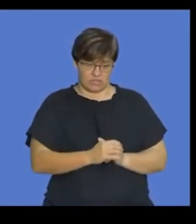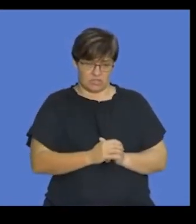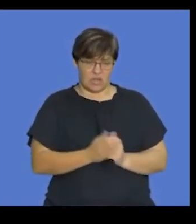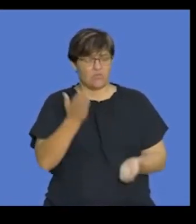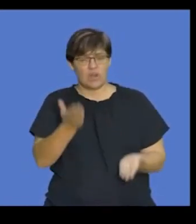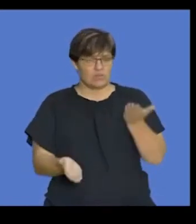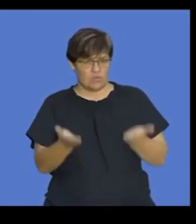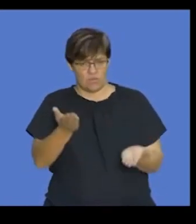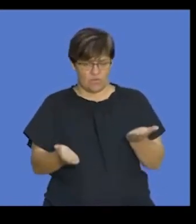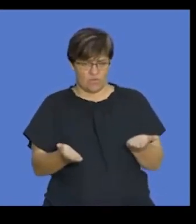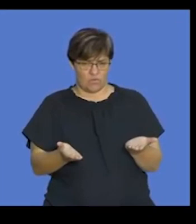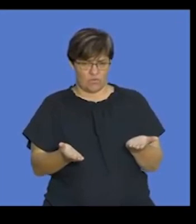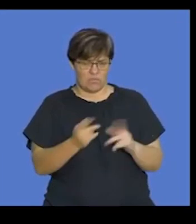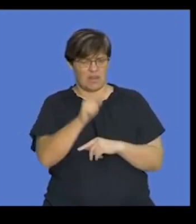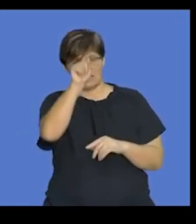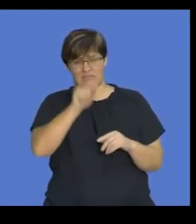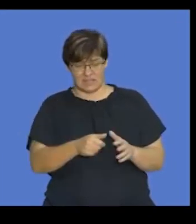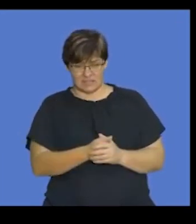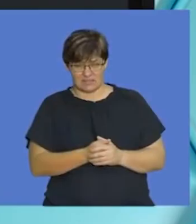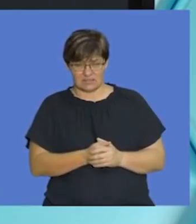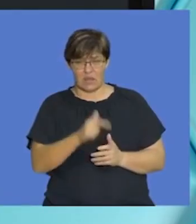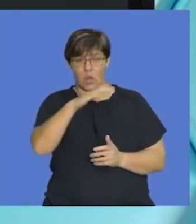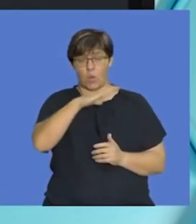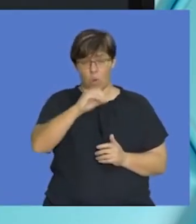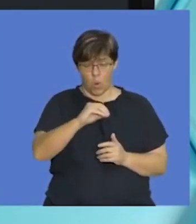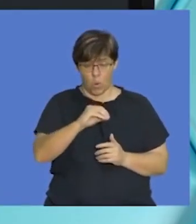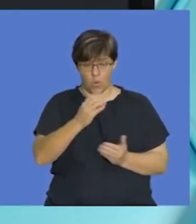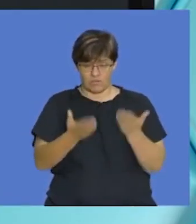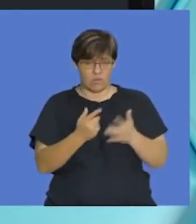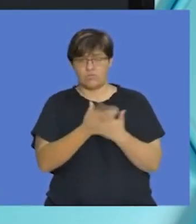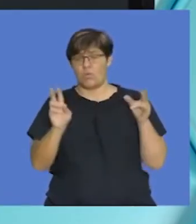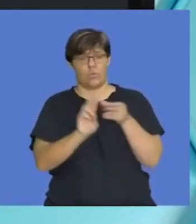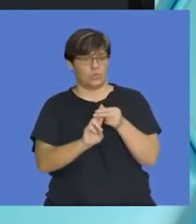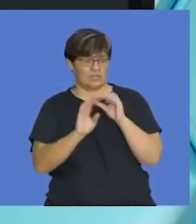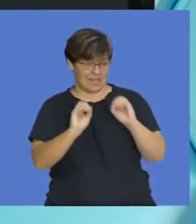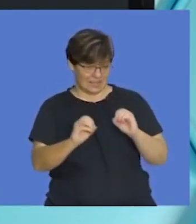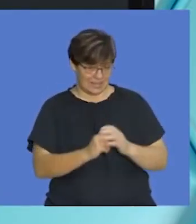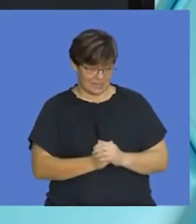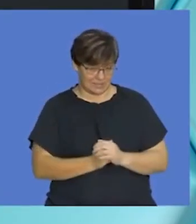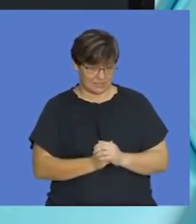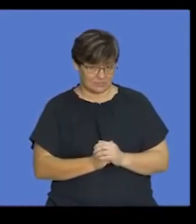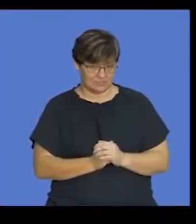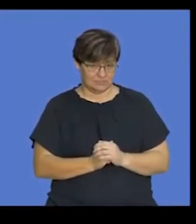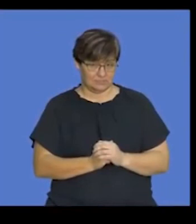means division. Coefficient, no units. Okay, very important.